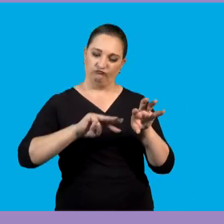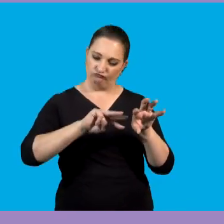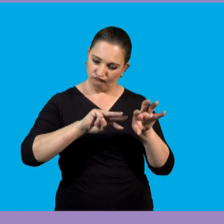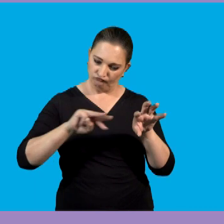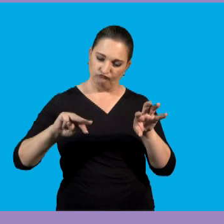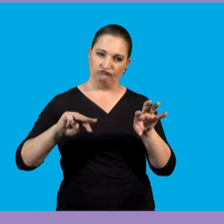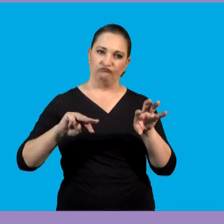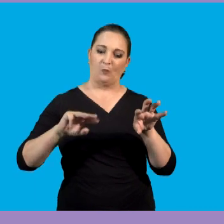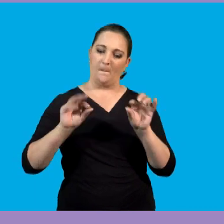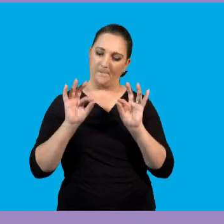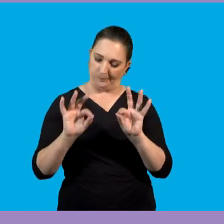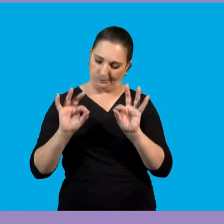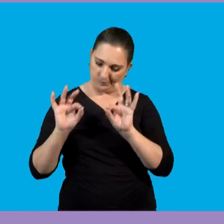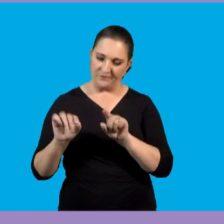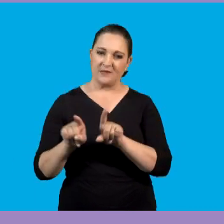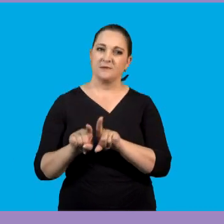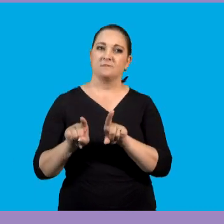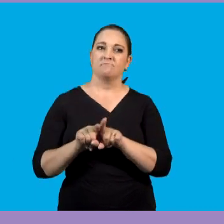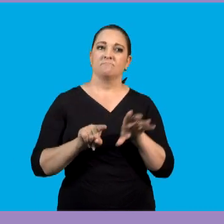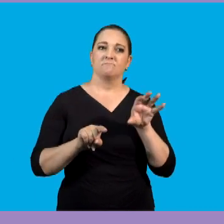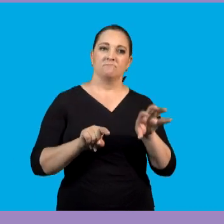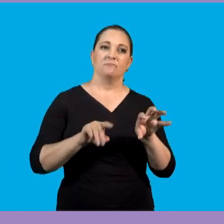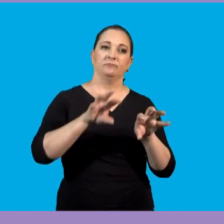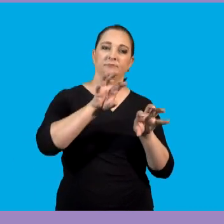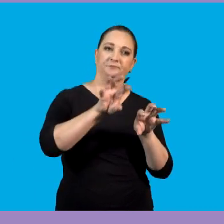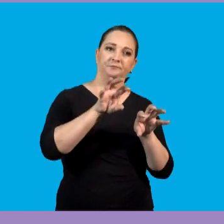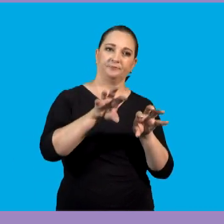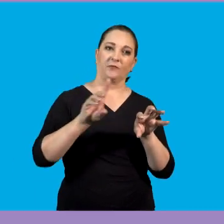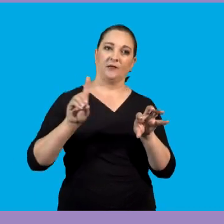is congruent to triangle